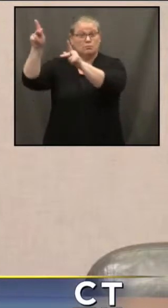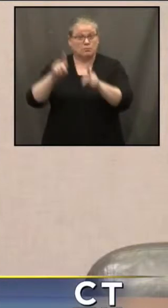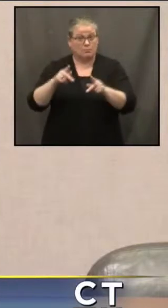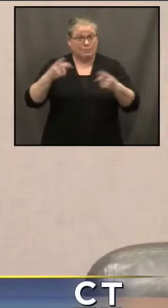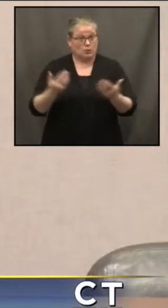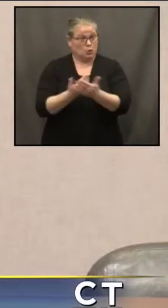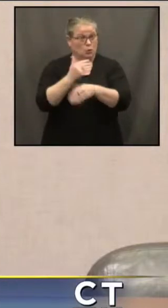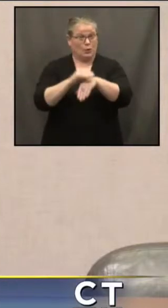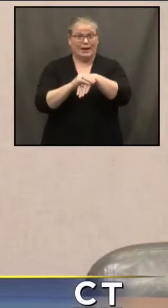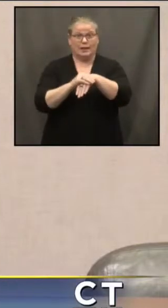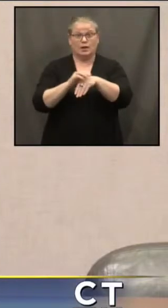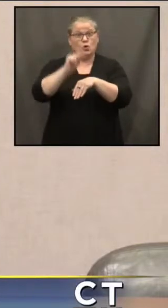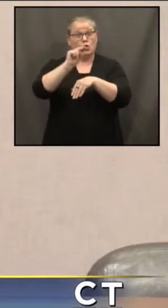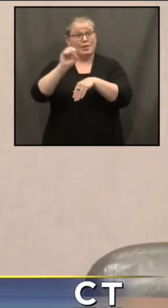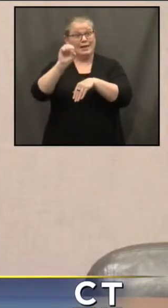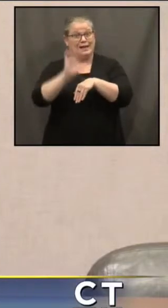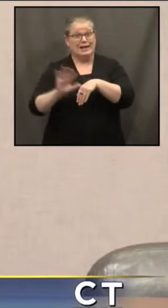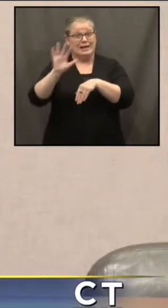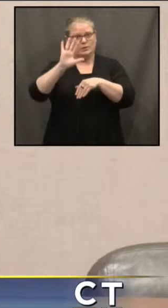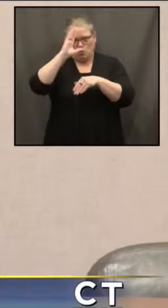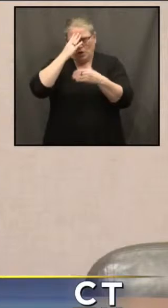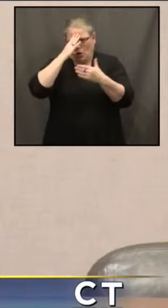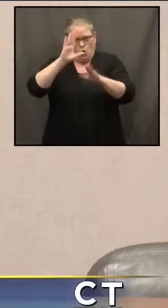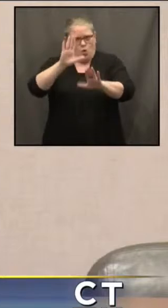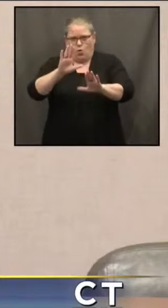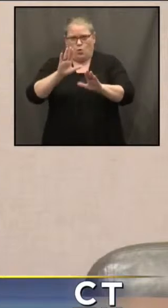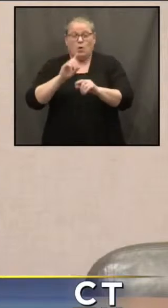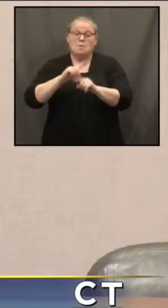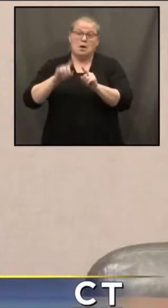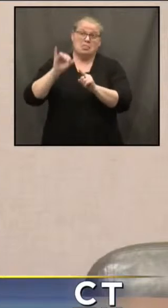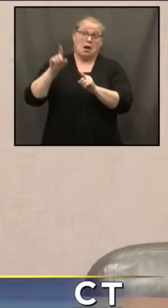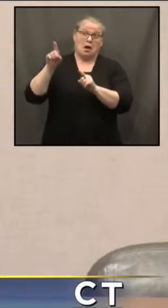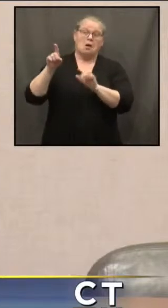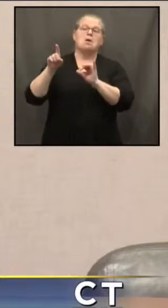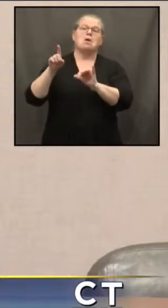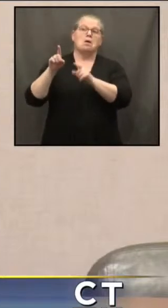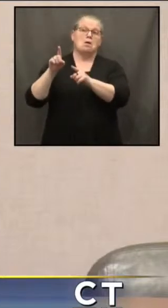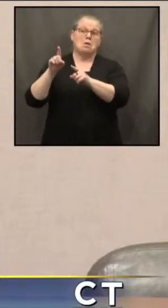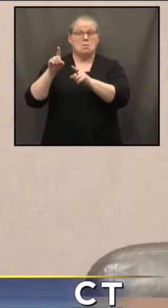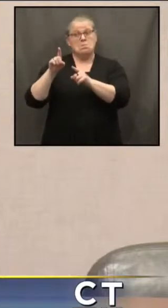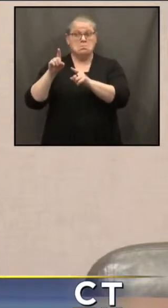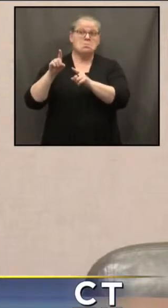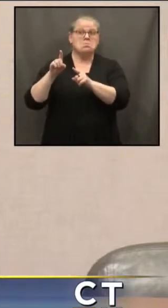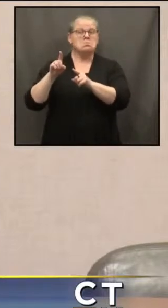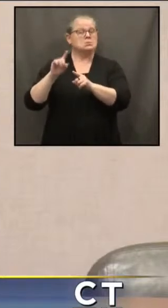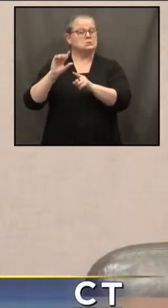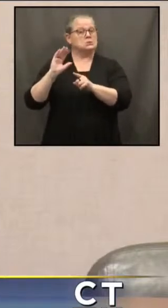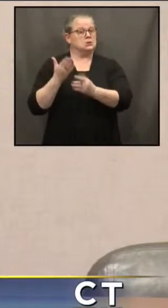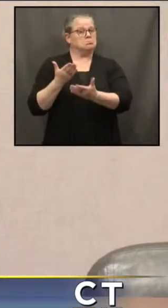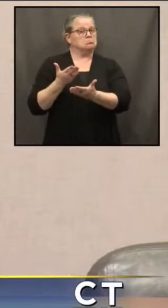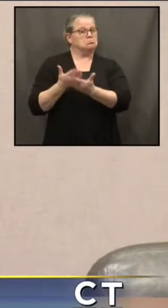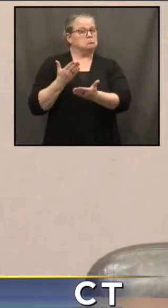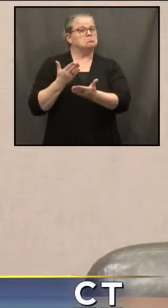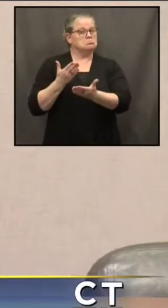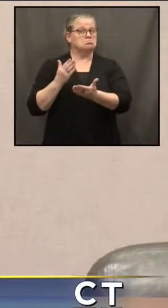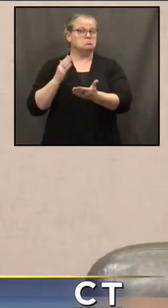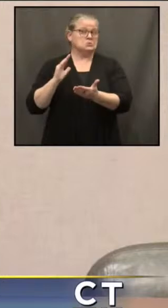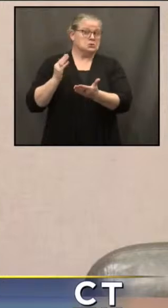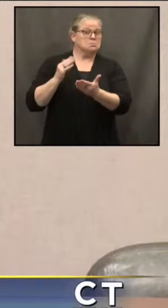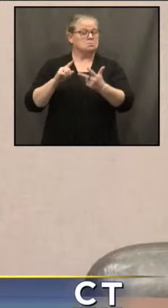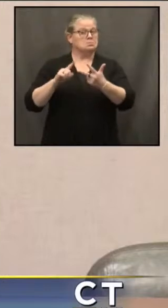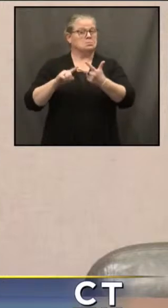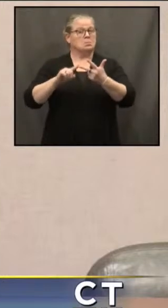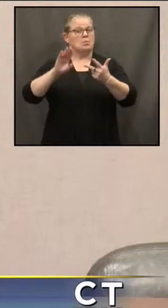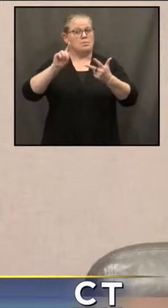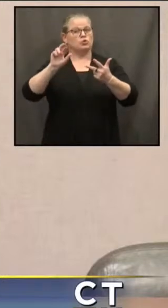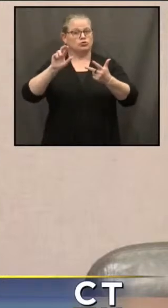least that is one piece of information that can add to the narrative that boosters can help curb this and bring down the curve.